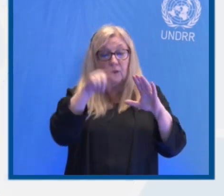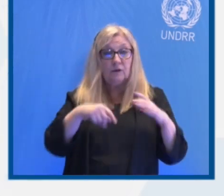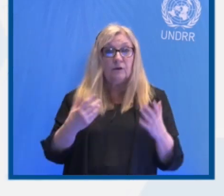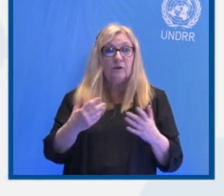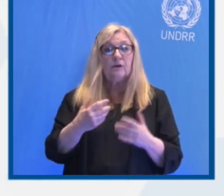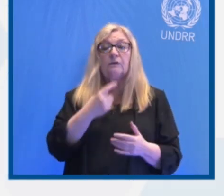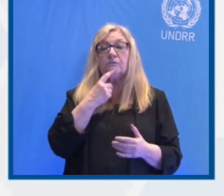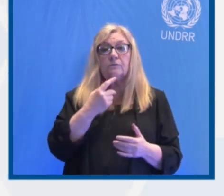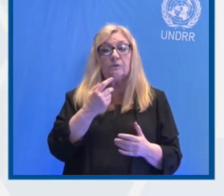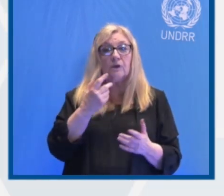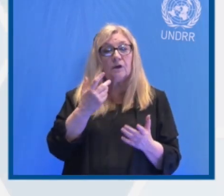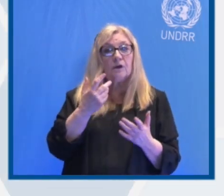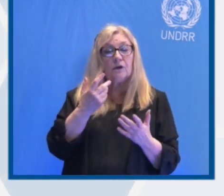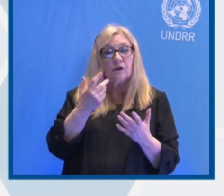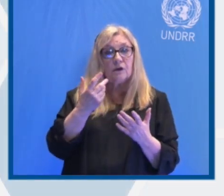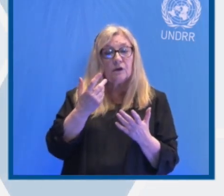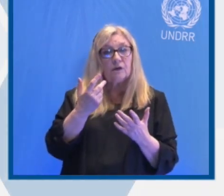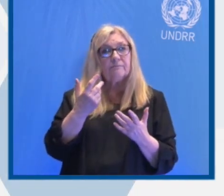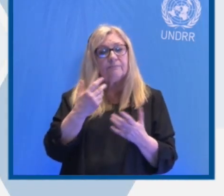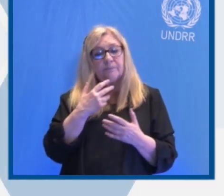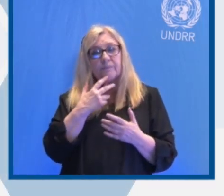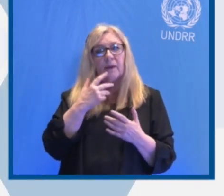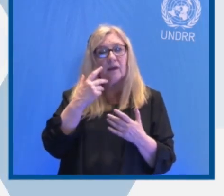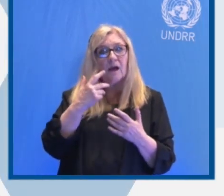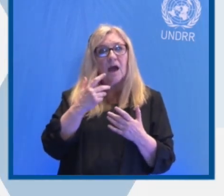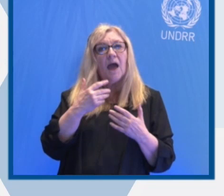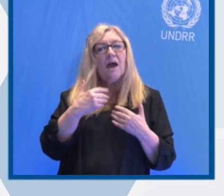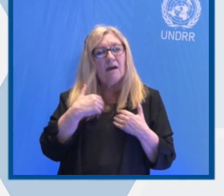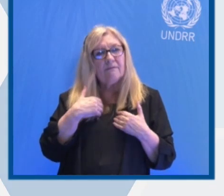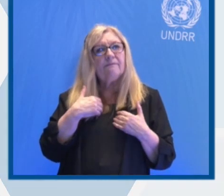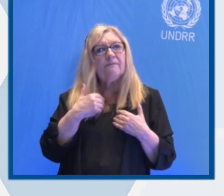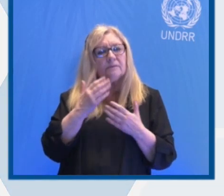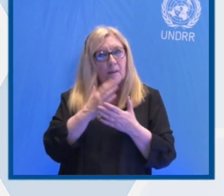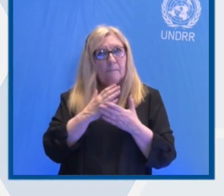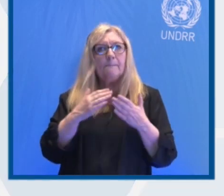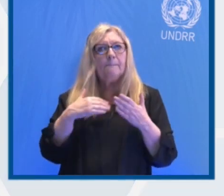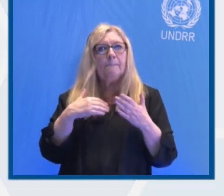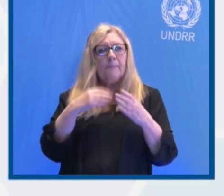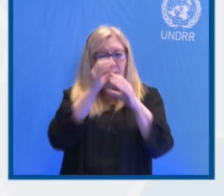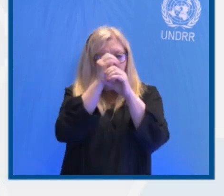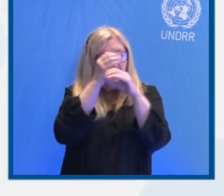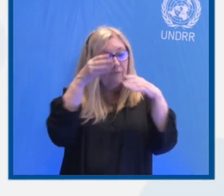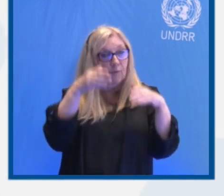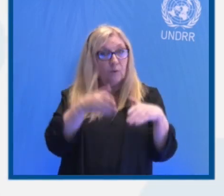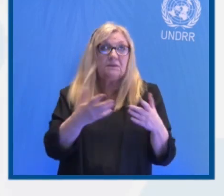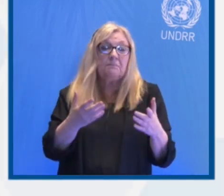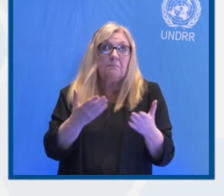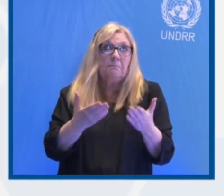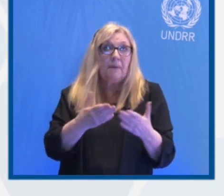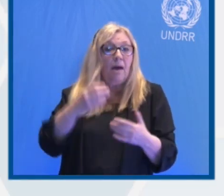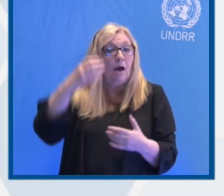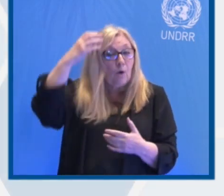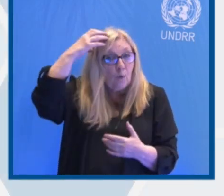there's a few models that I've seen that focus on having governments or